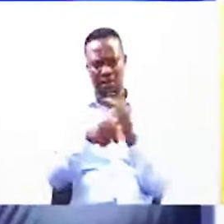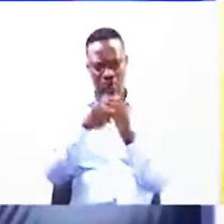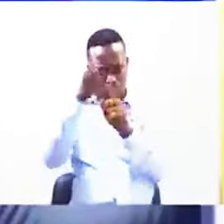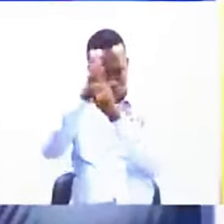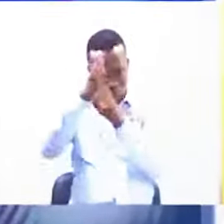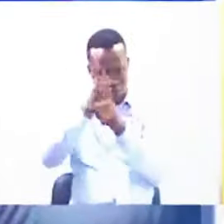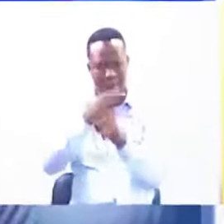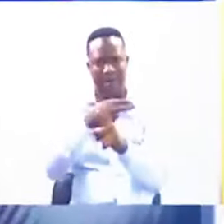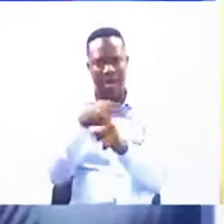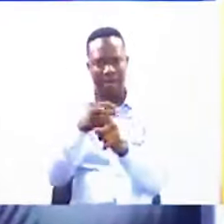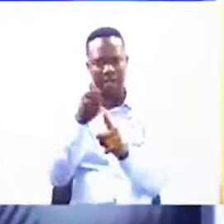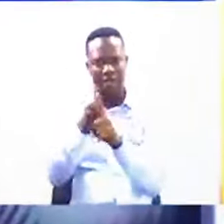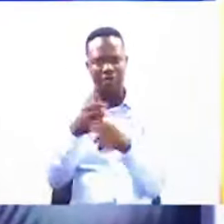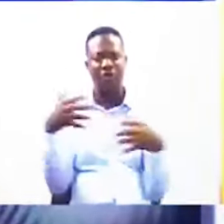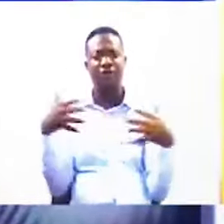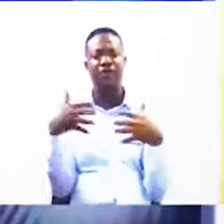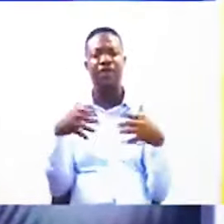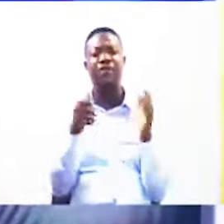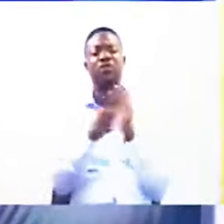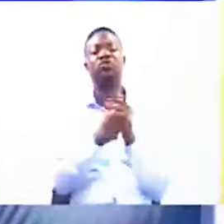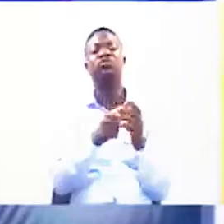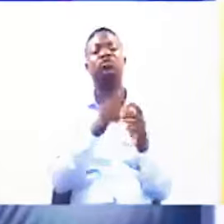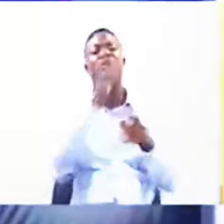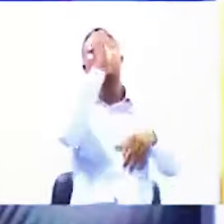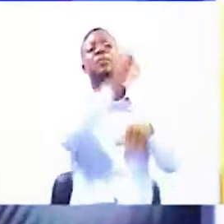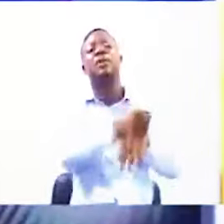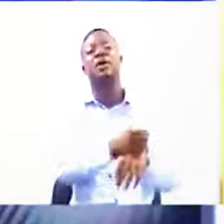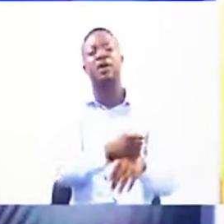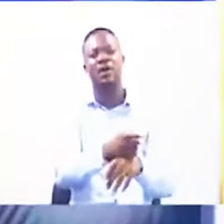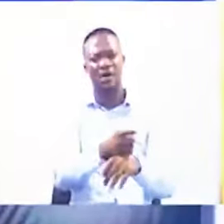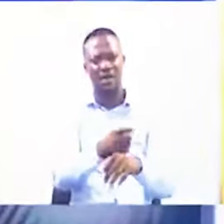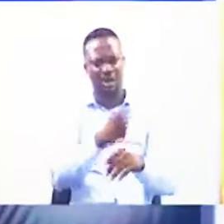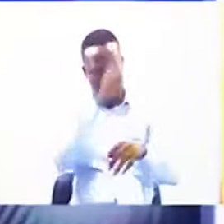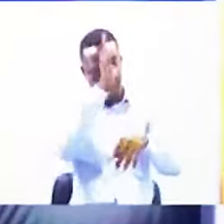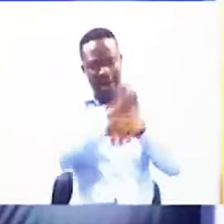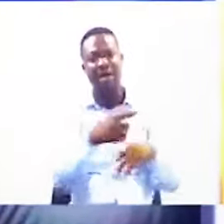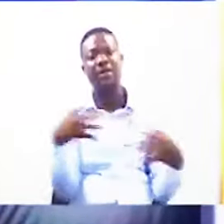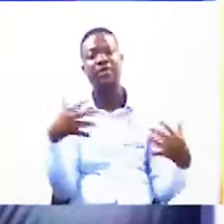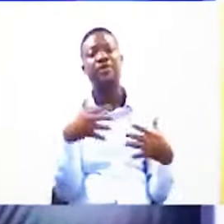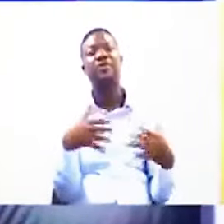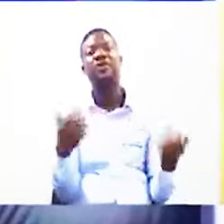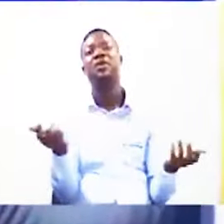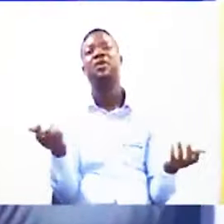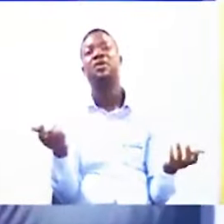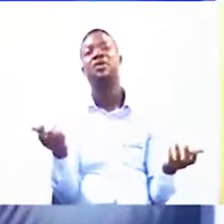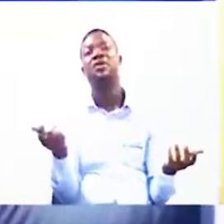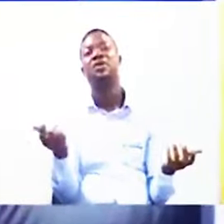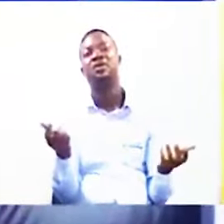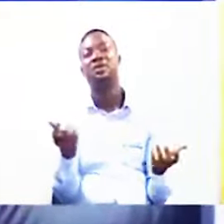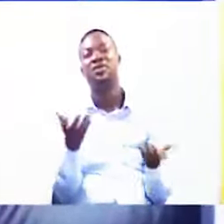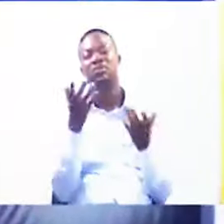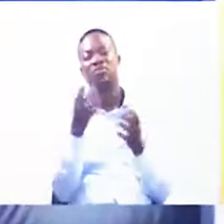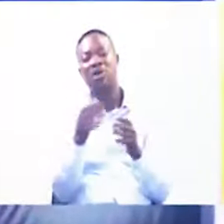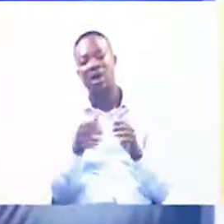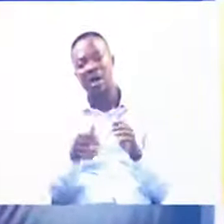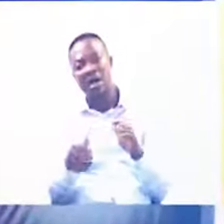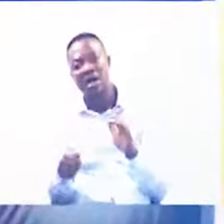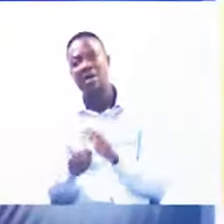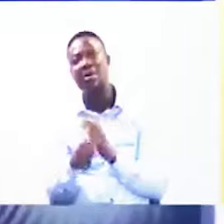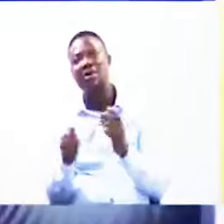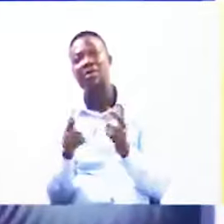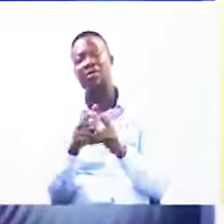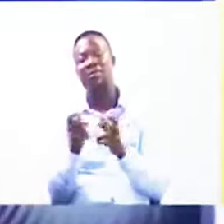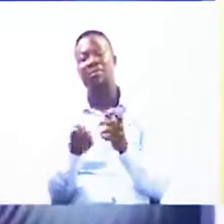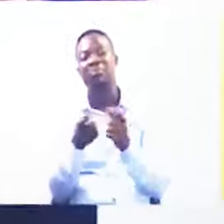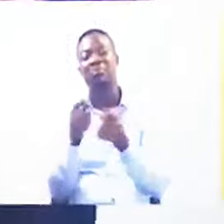pastor, you are still afraid of criticism, sort of setting the record straight. you person yen kakran akra na ya